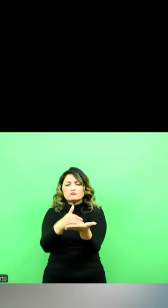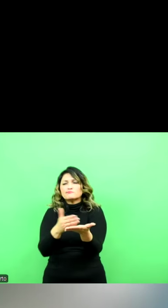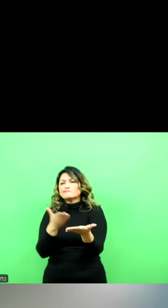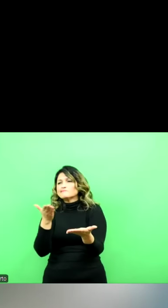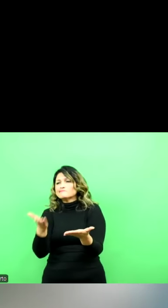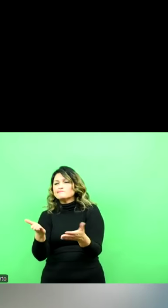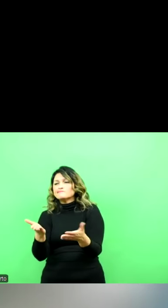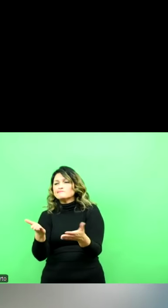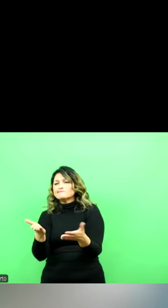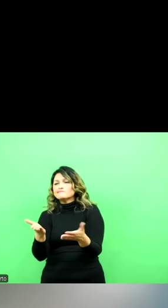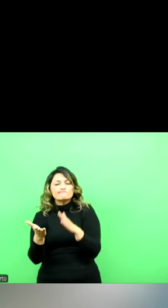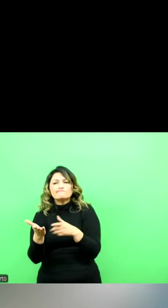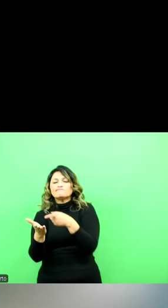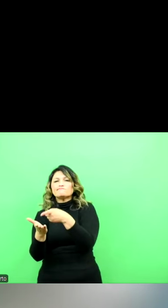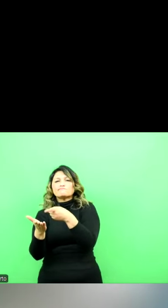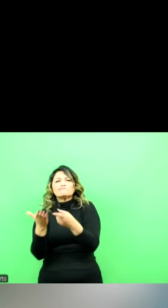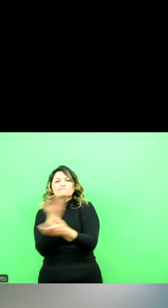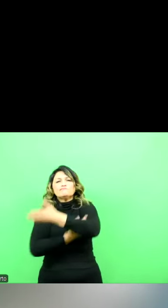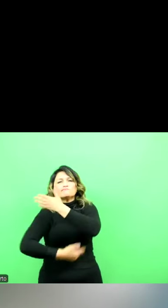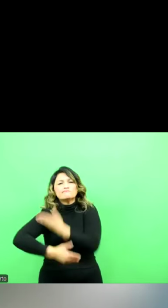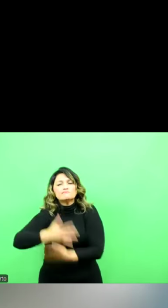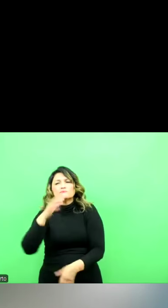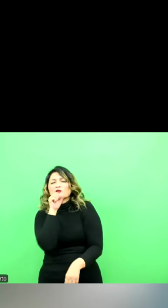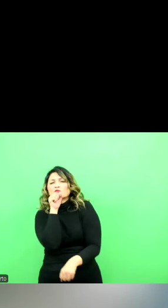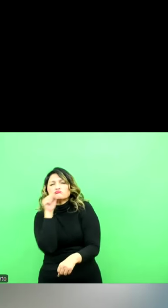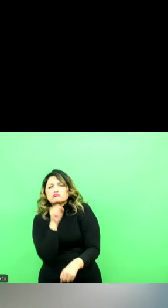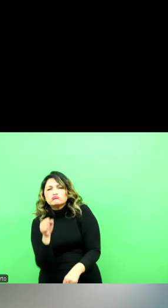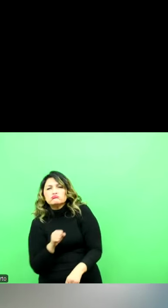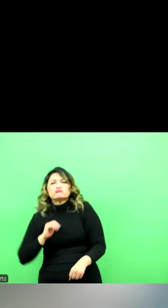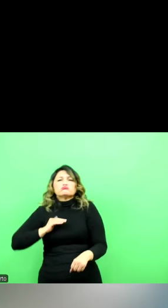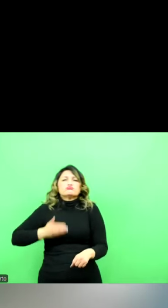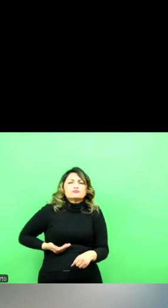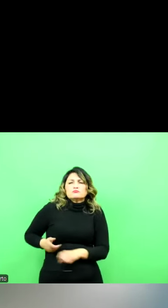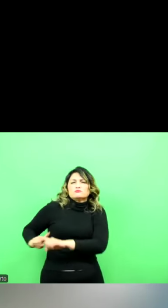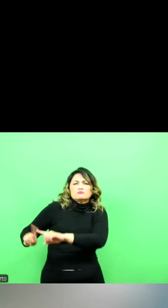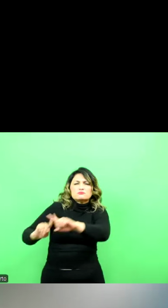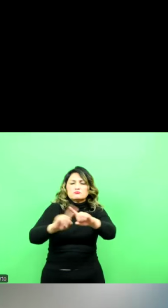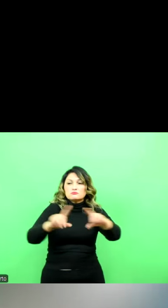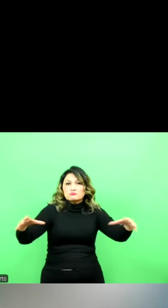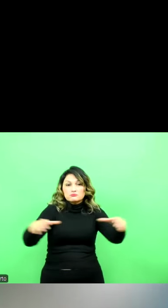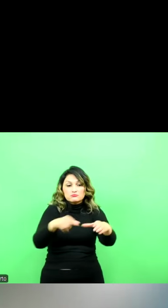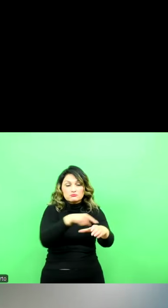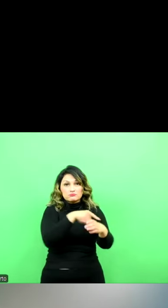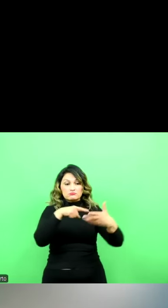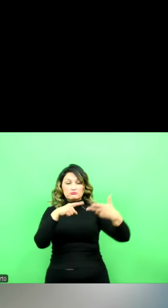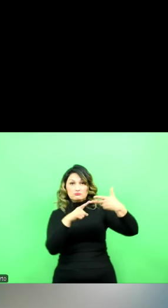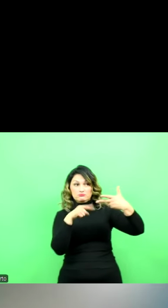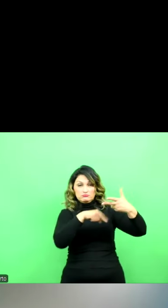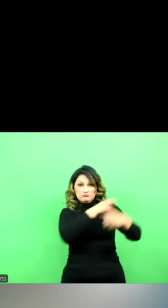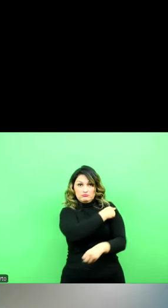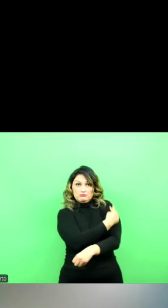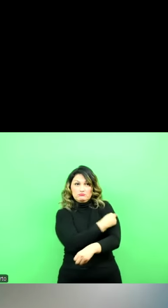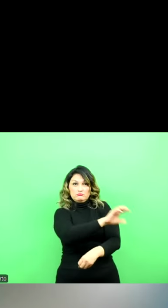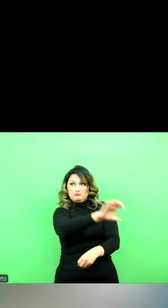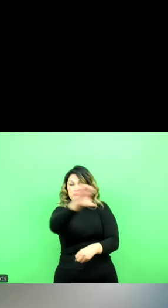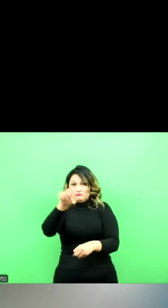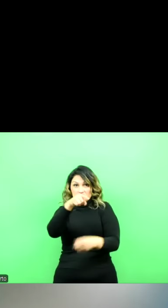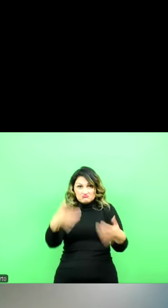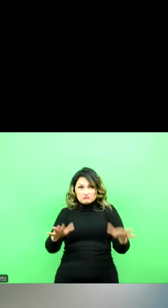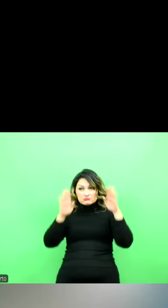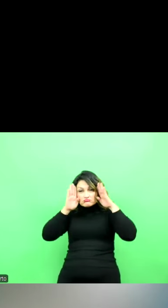WHO, has driven the incorporation of a safe hospital